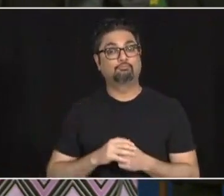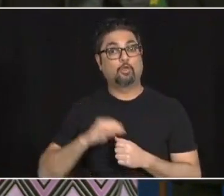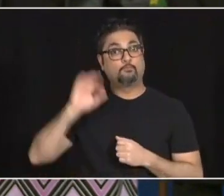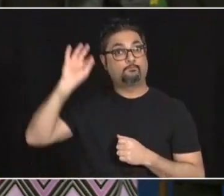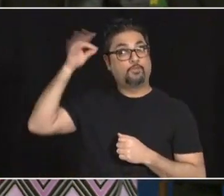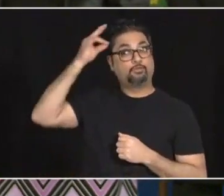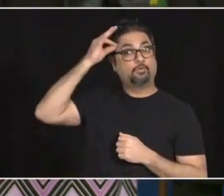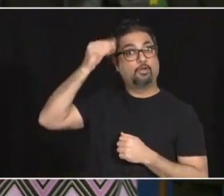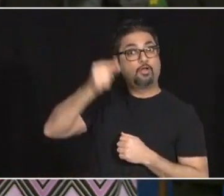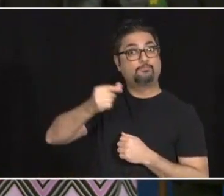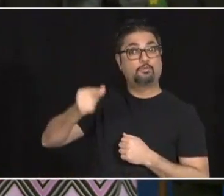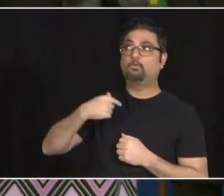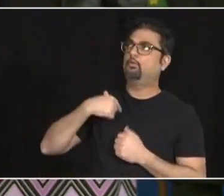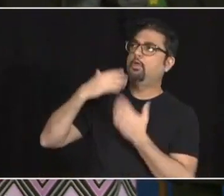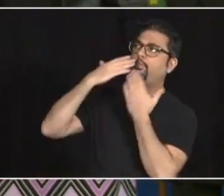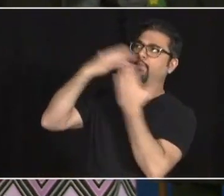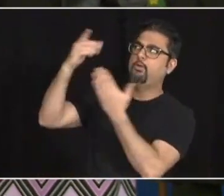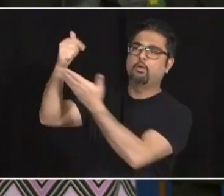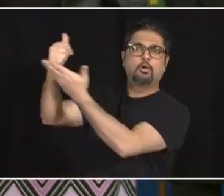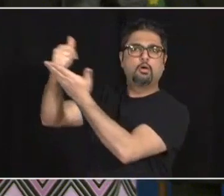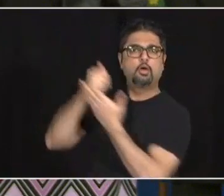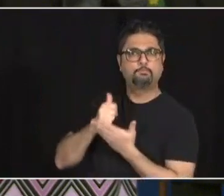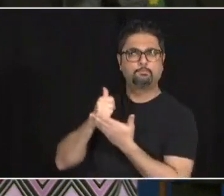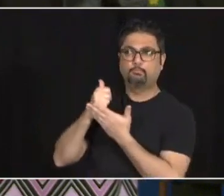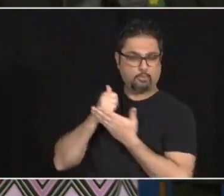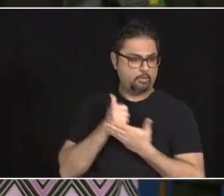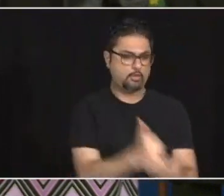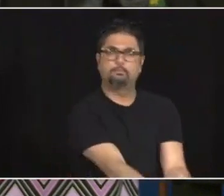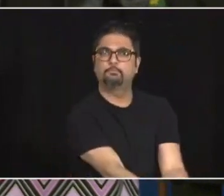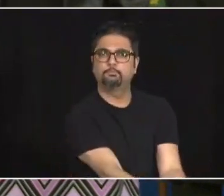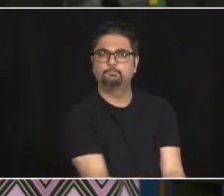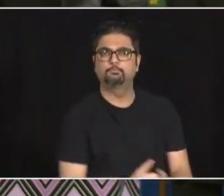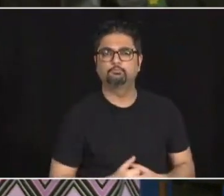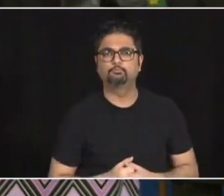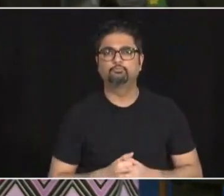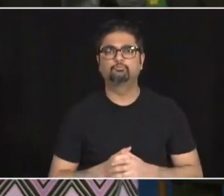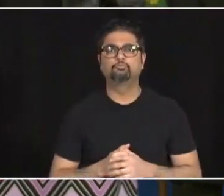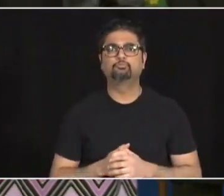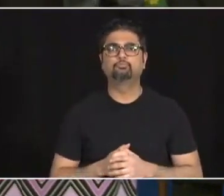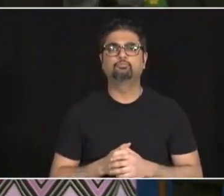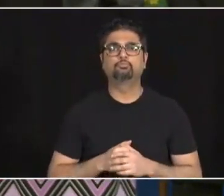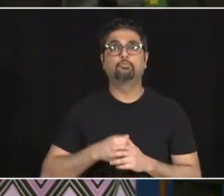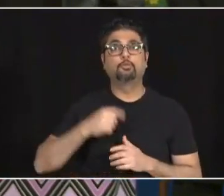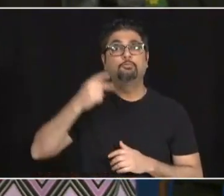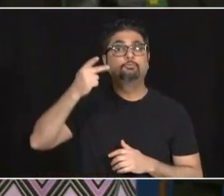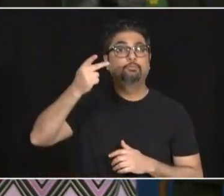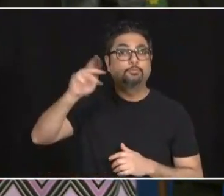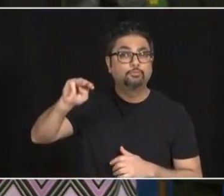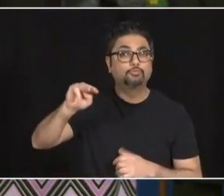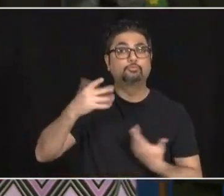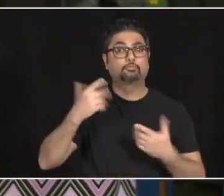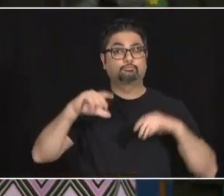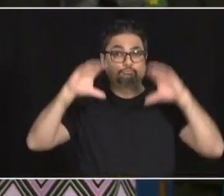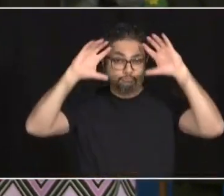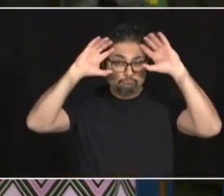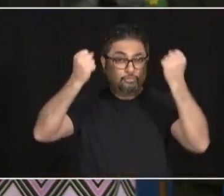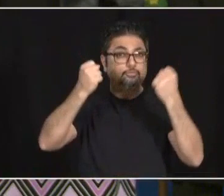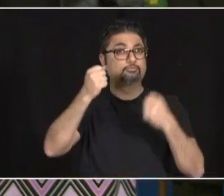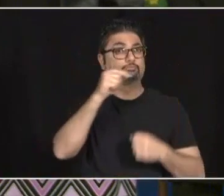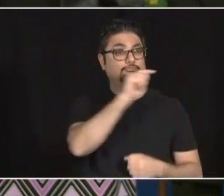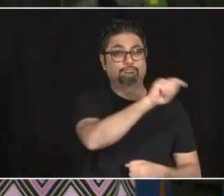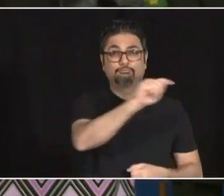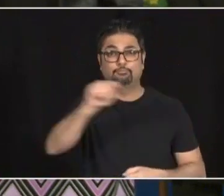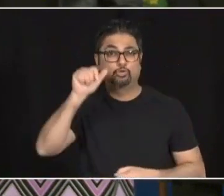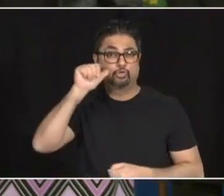possible. I was on the phone yesterday with the Prime Minister and my fellow premiers. The situation we're all facing